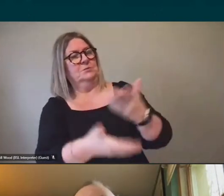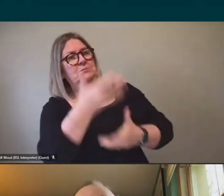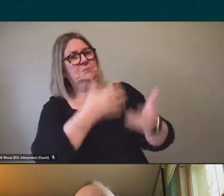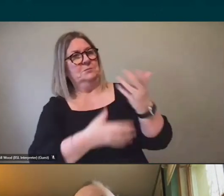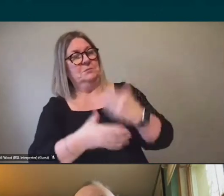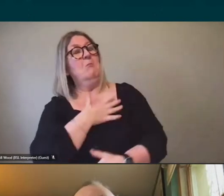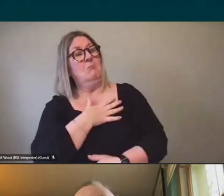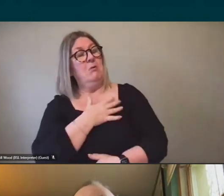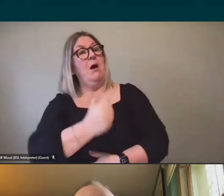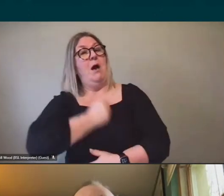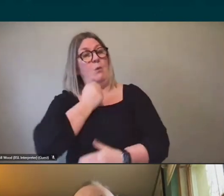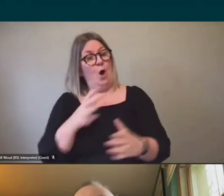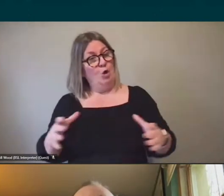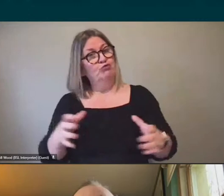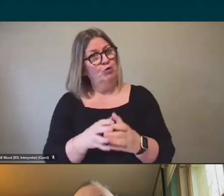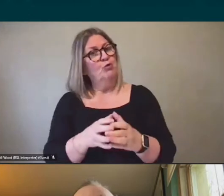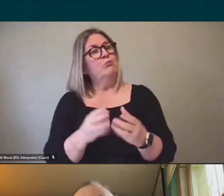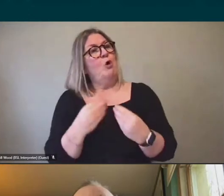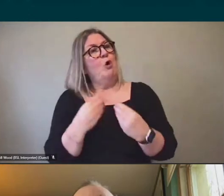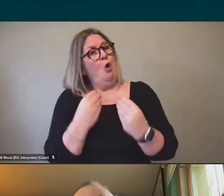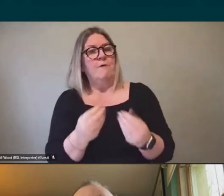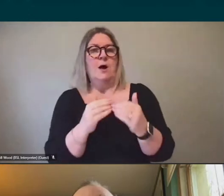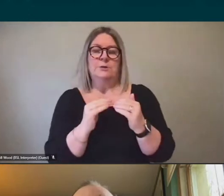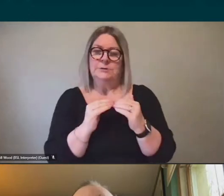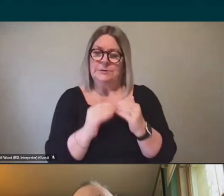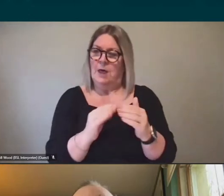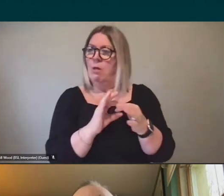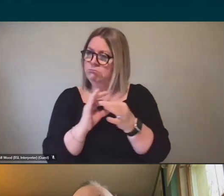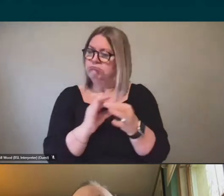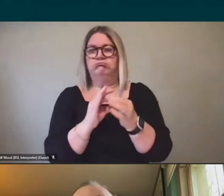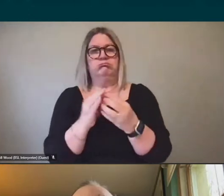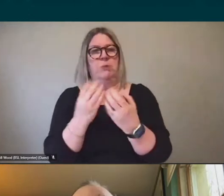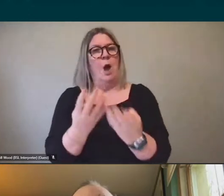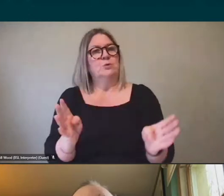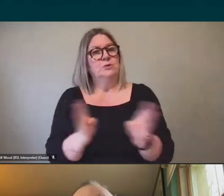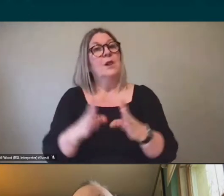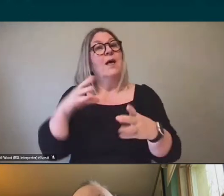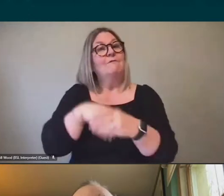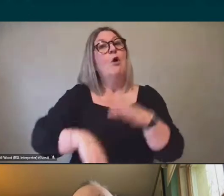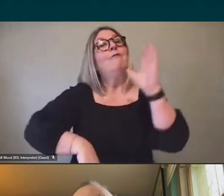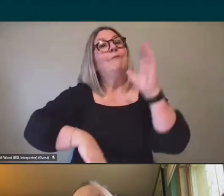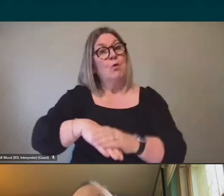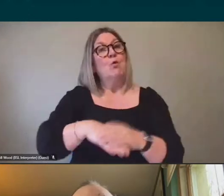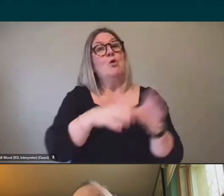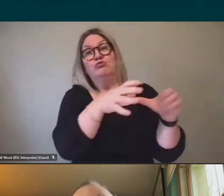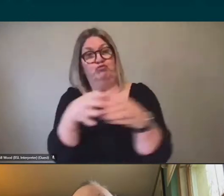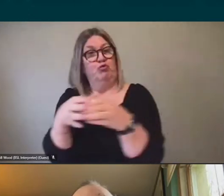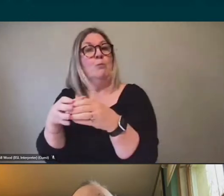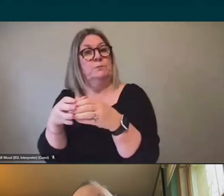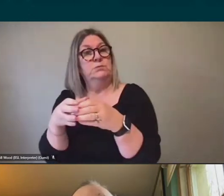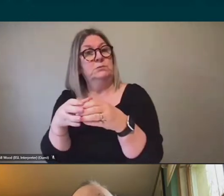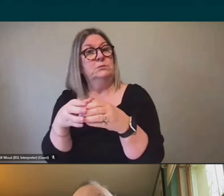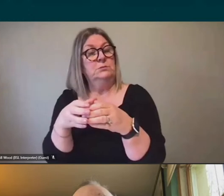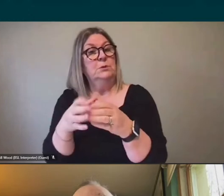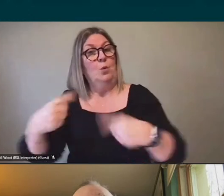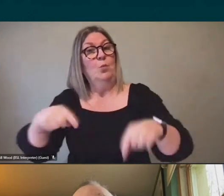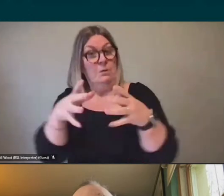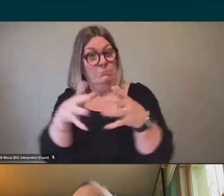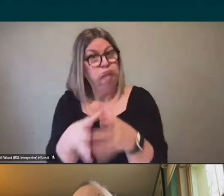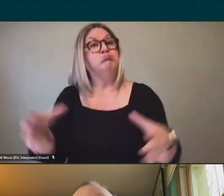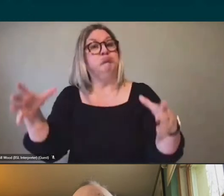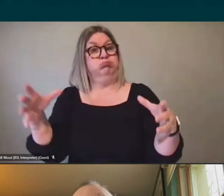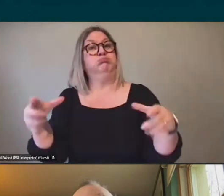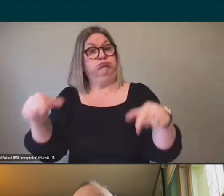truly stable, inclusive council which would have involved all groups. It sought to respect that we are significantly the largest group, but that all